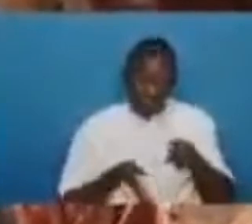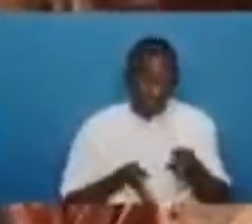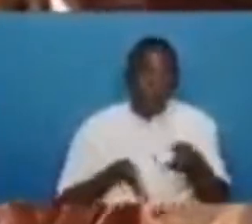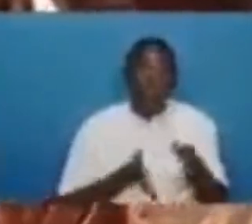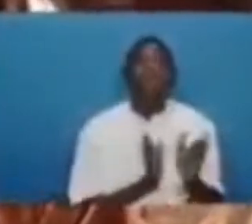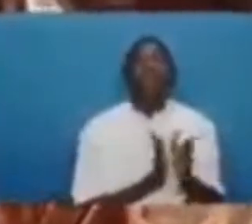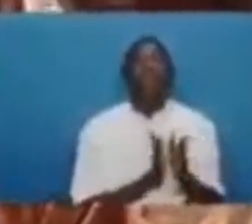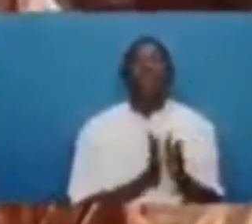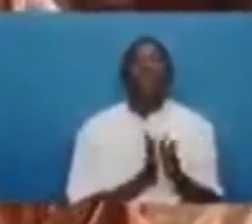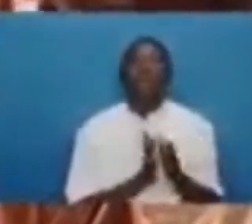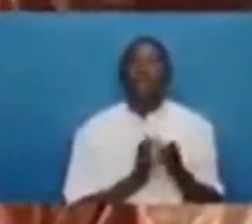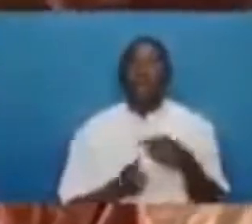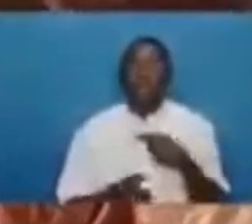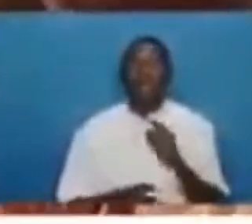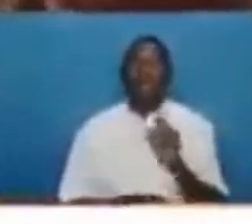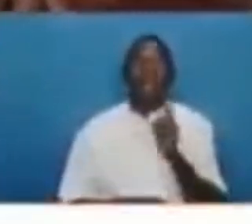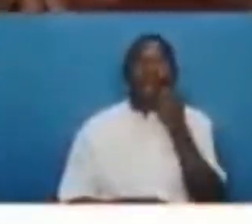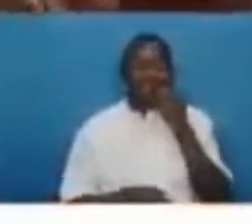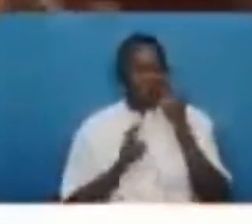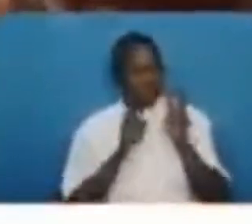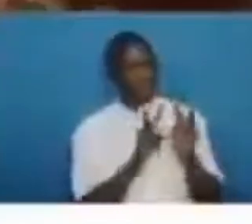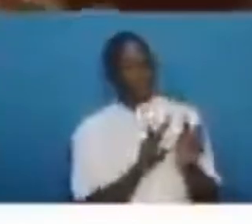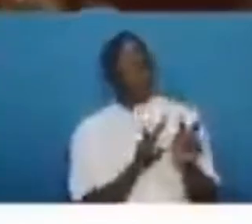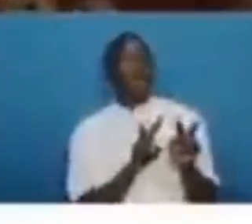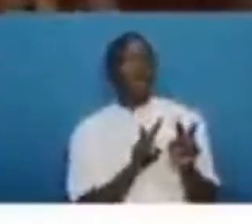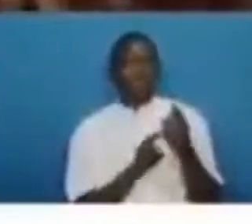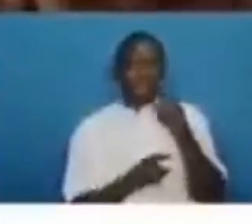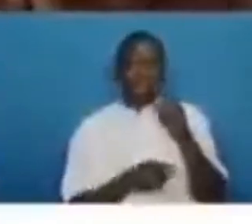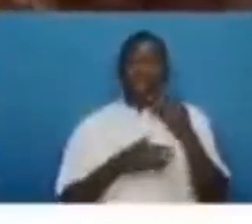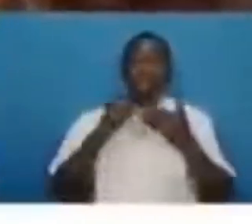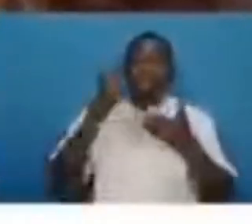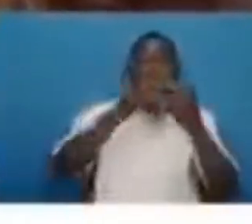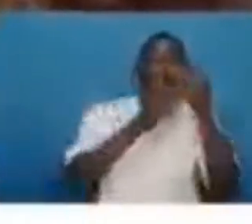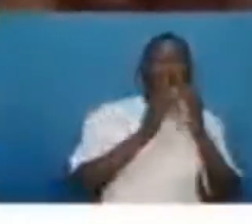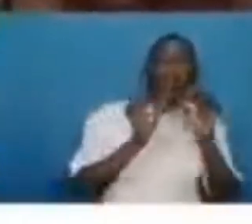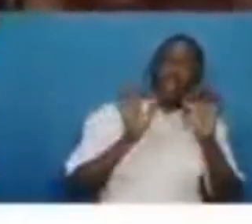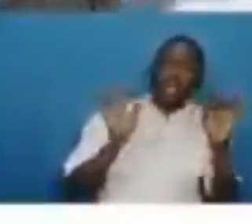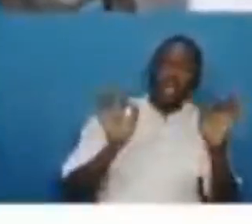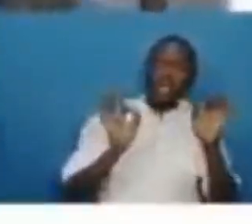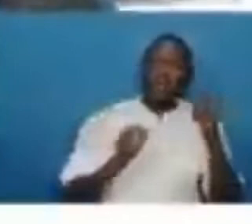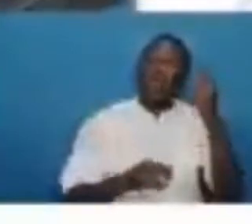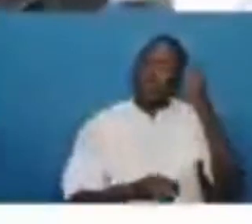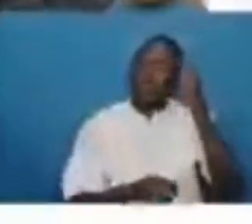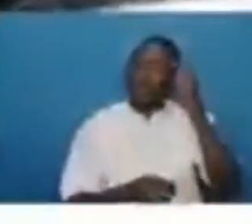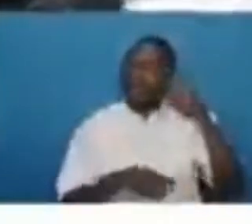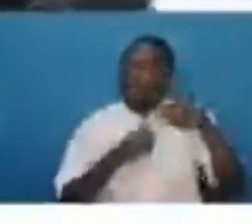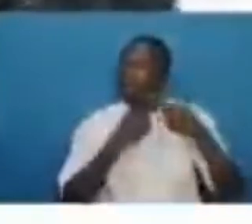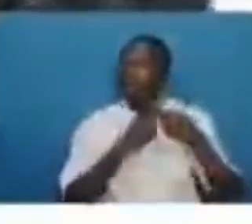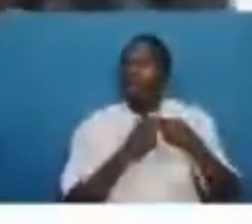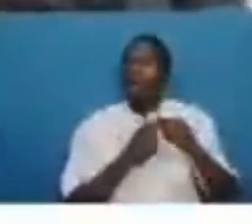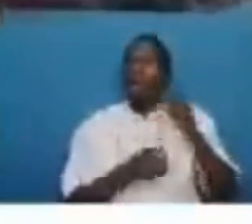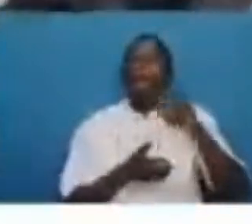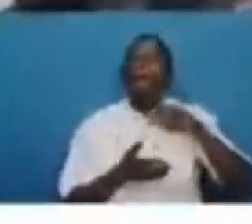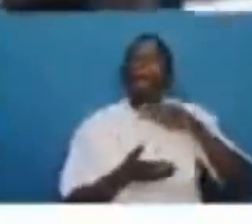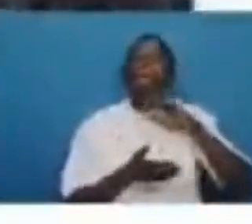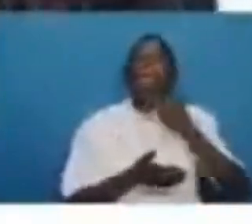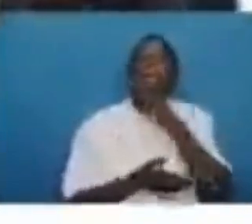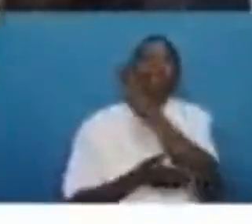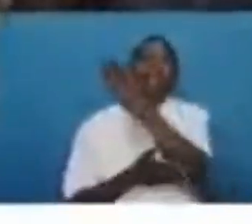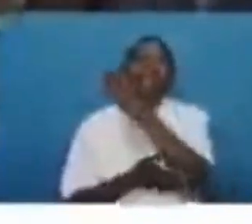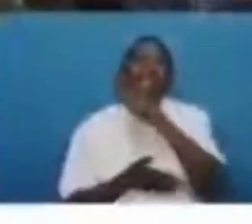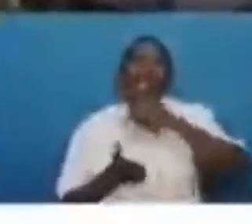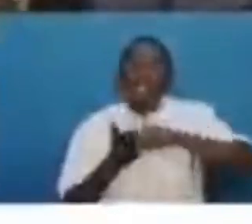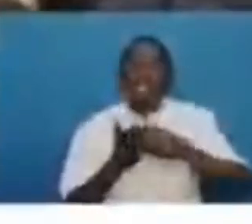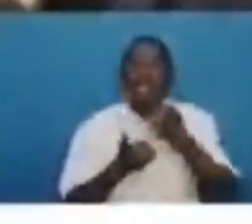The first impression I had when I approached the building was that of the Basay Central Market, which